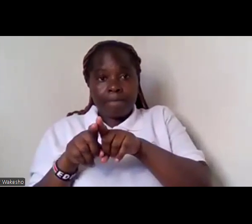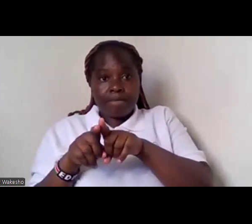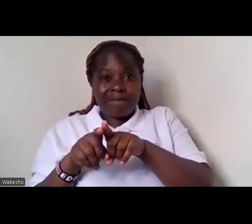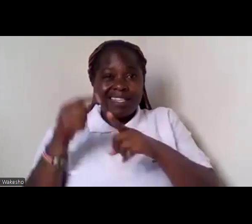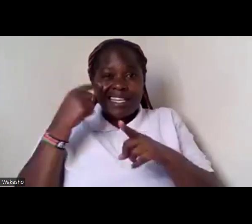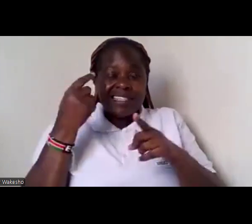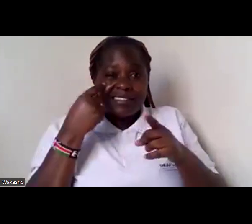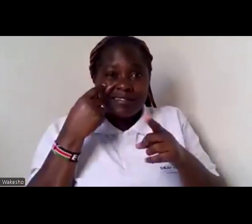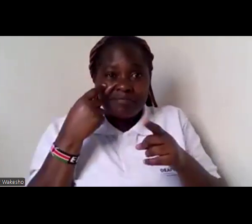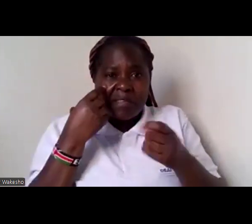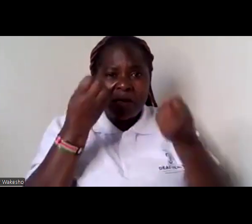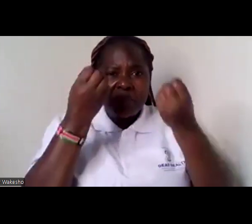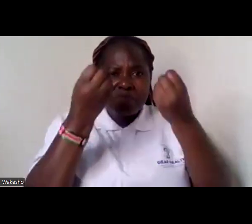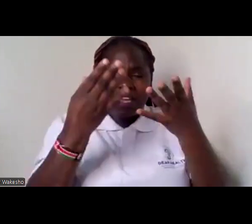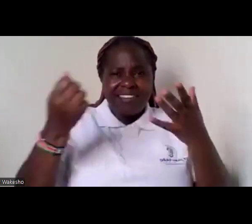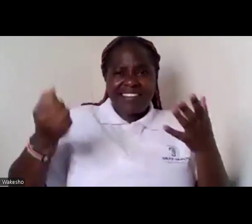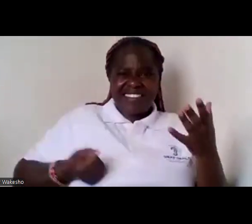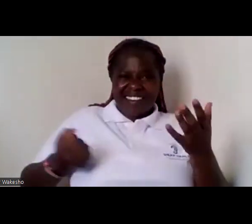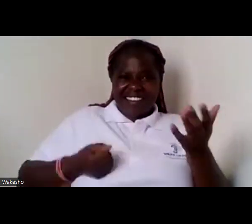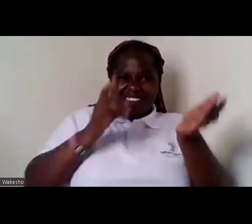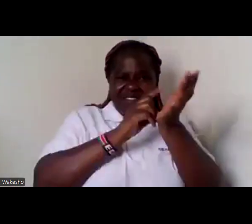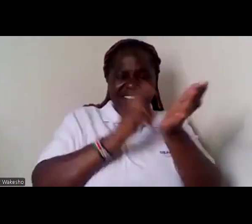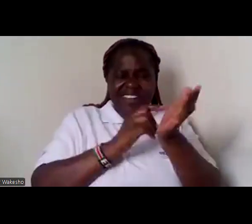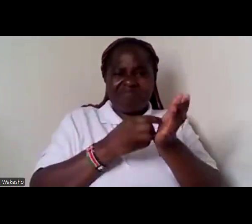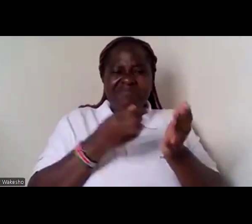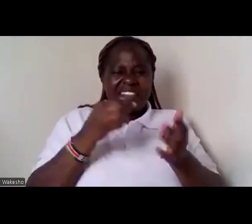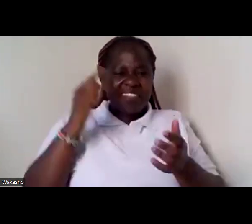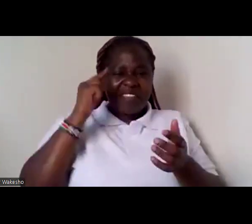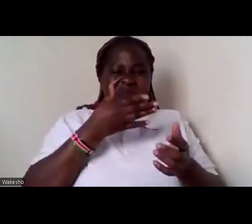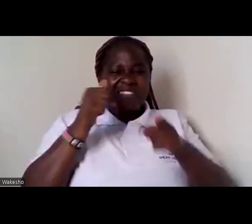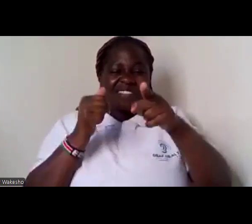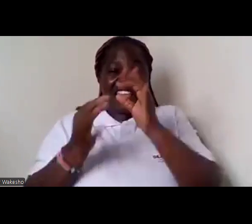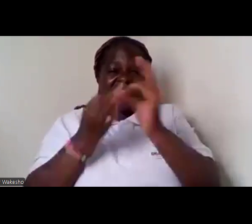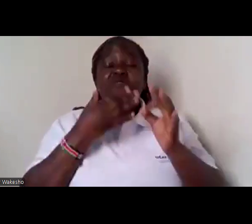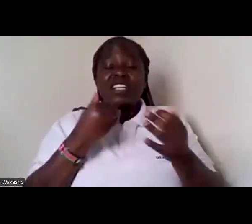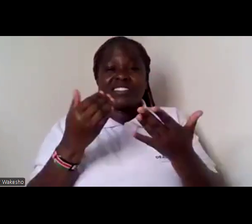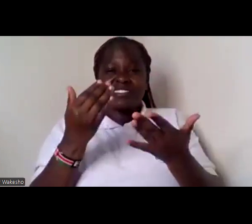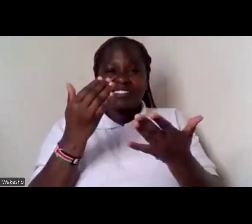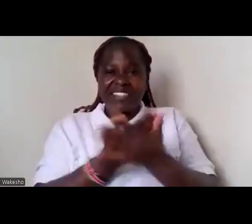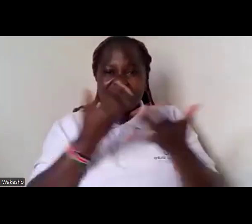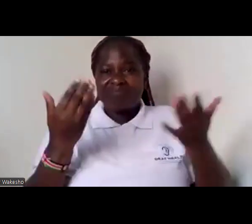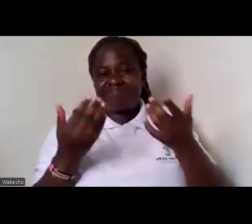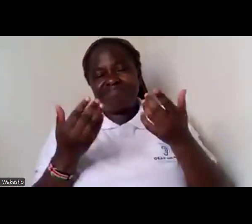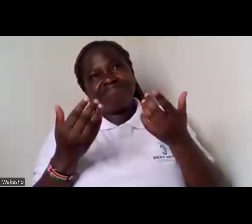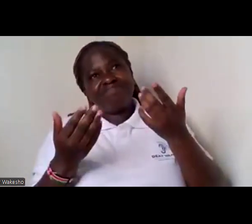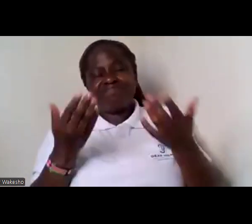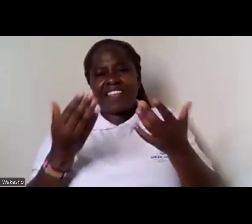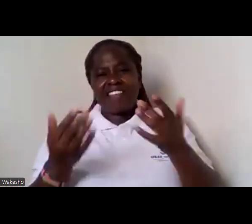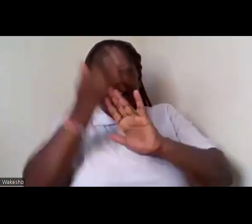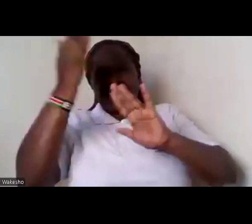of lady doctors like this method, especially if they want something that is quick and